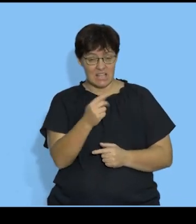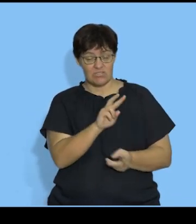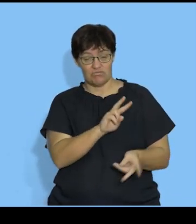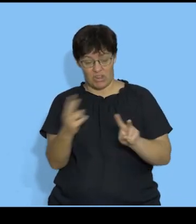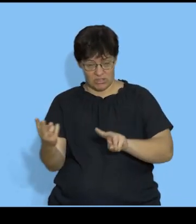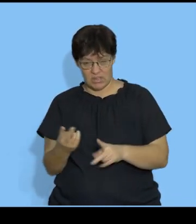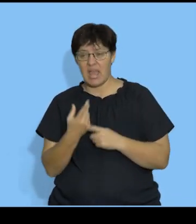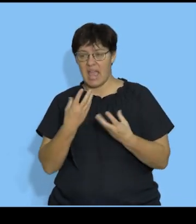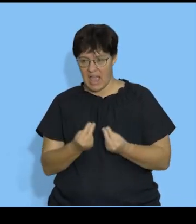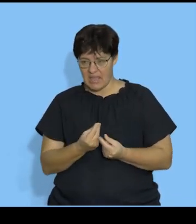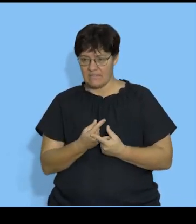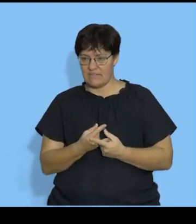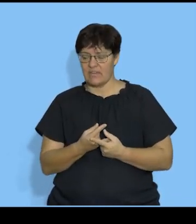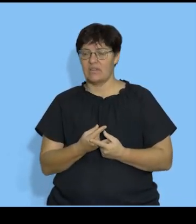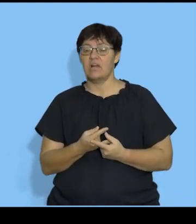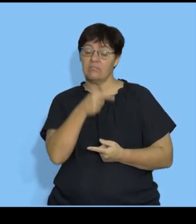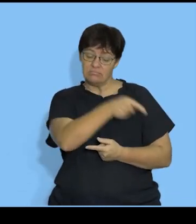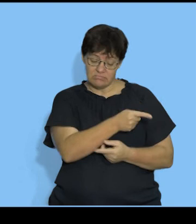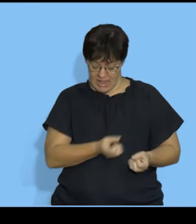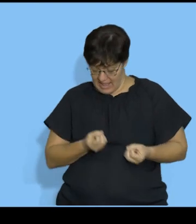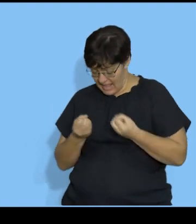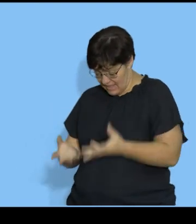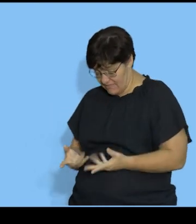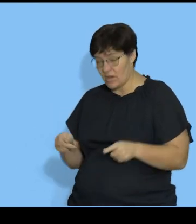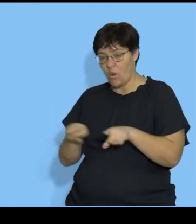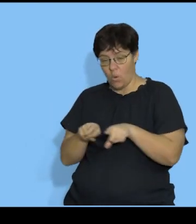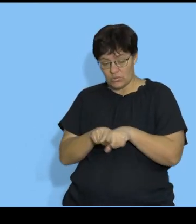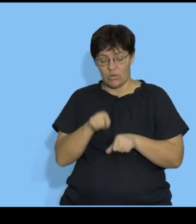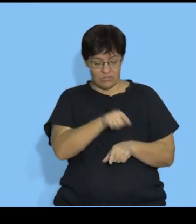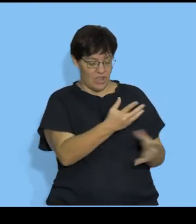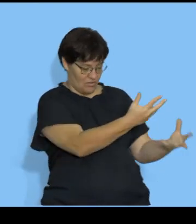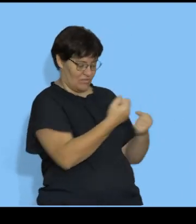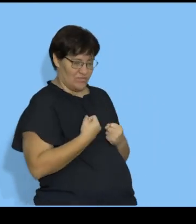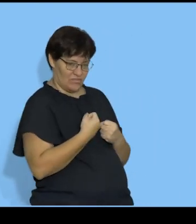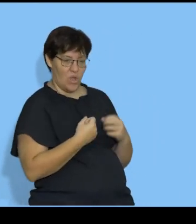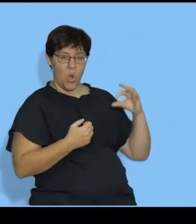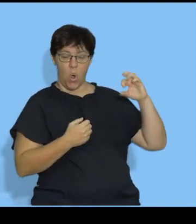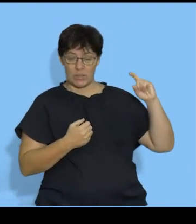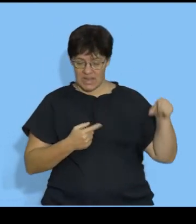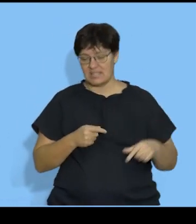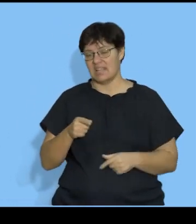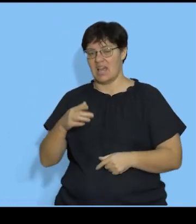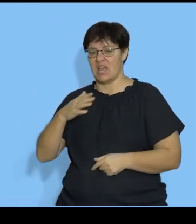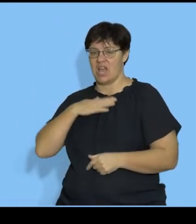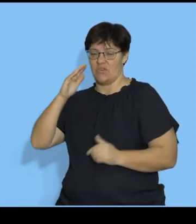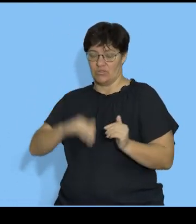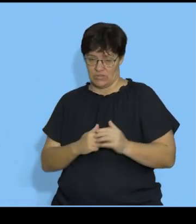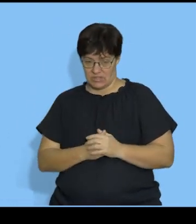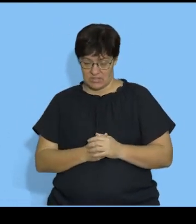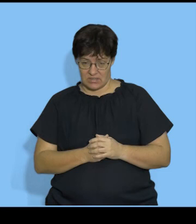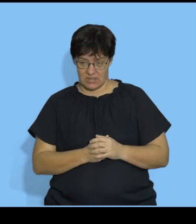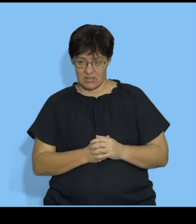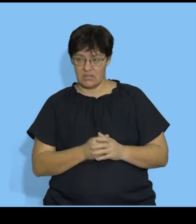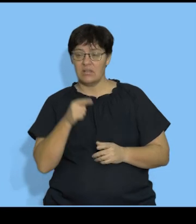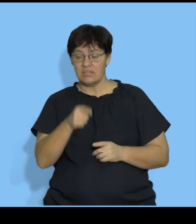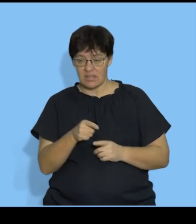agent, the substance that loses, and a reducing agent, the substance that actually gains. So, and overall, the table of the